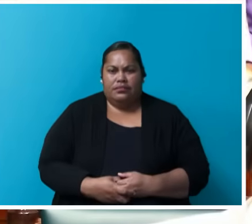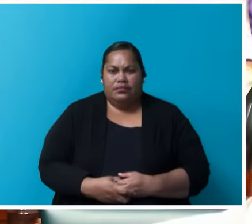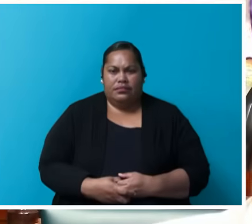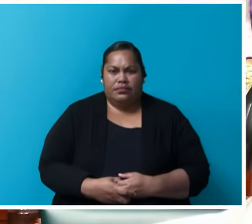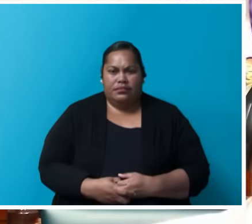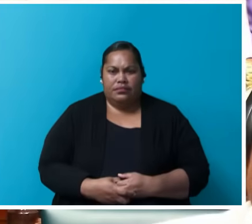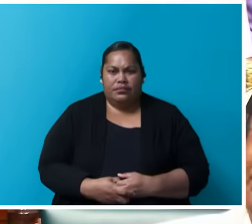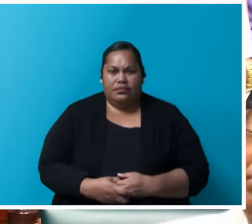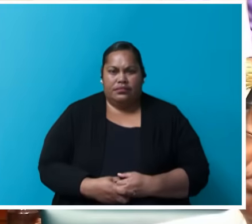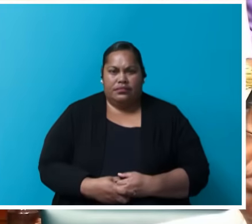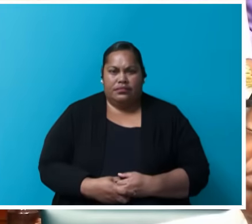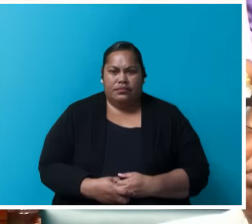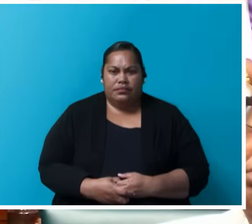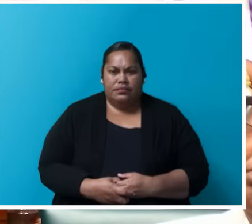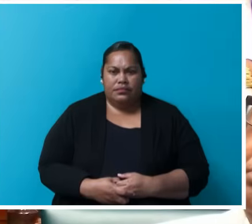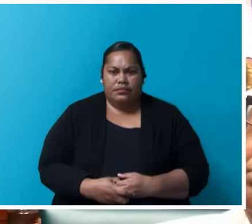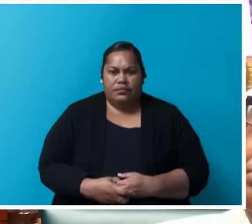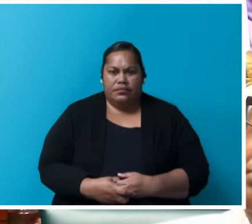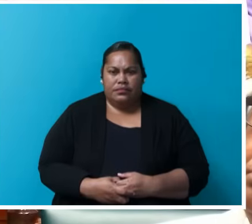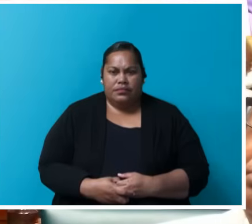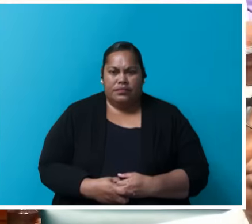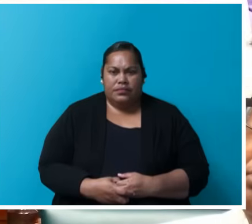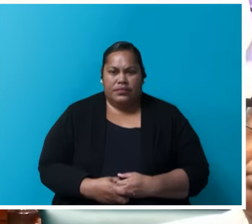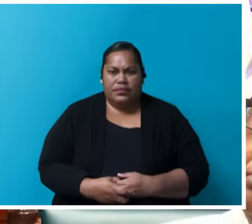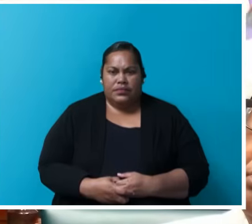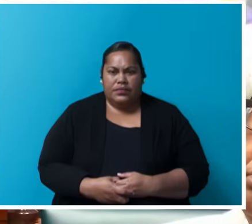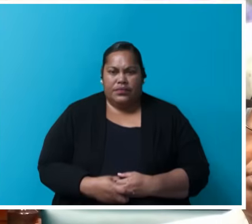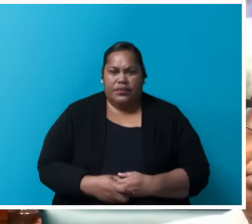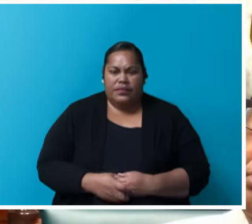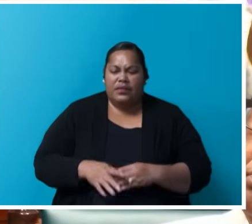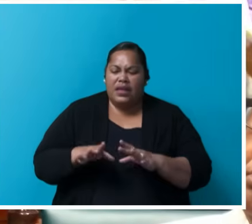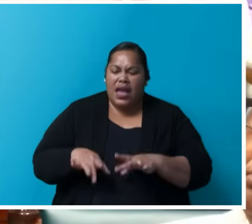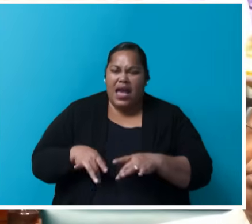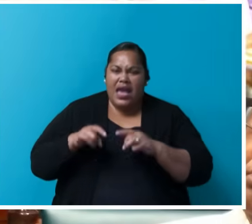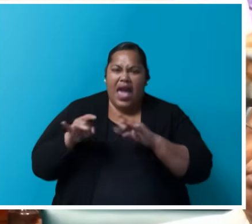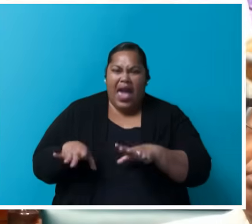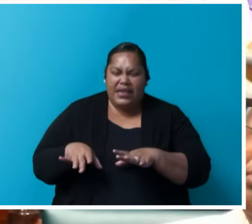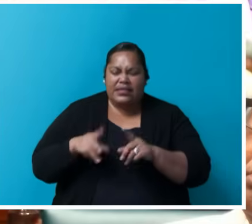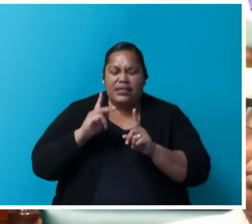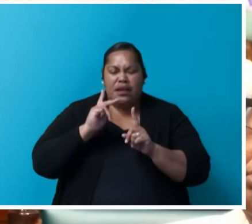is that envy and hate in politics